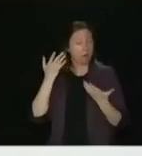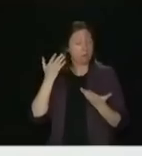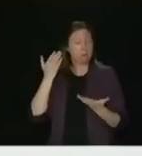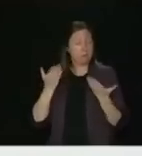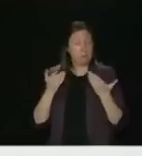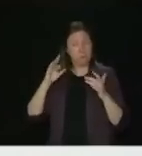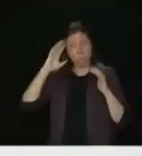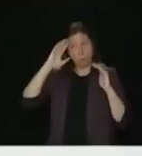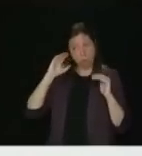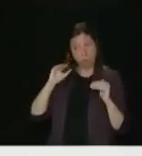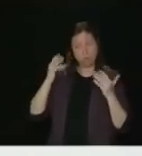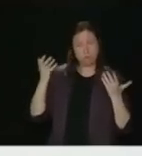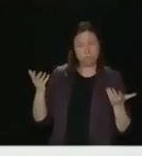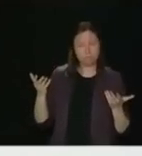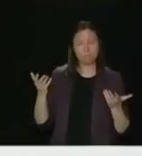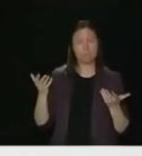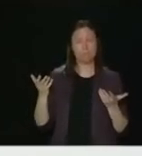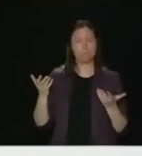We perhaps even hoped